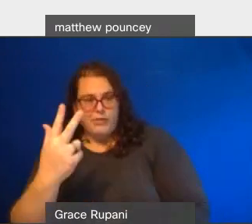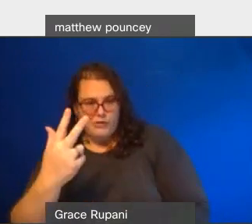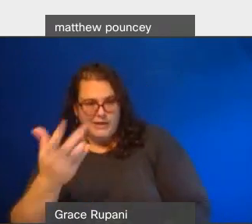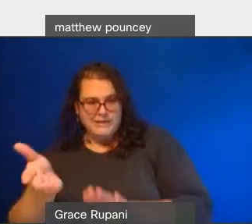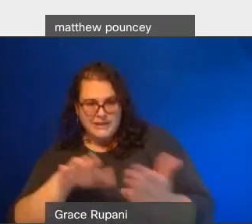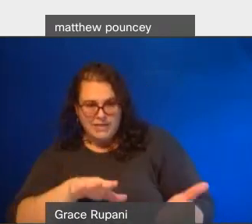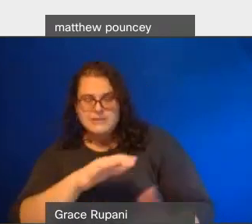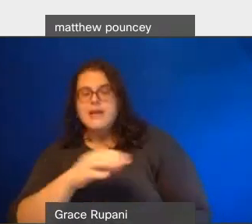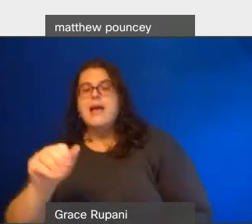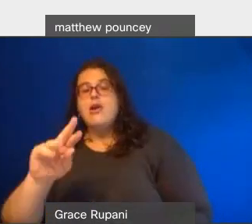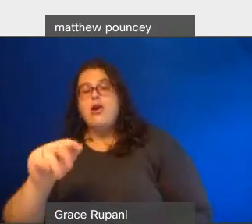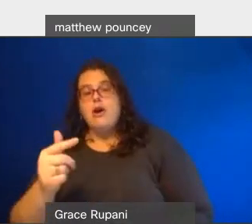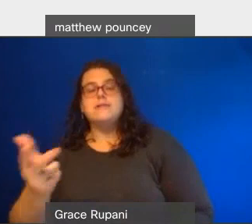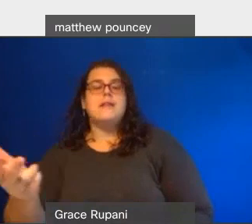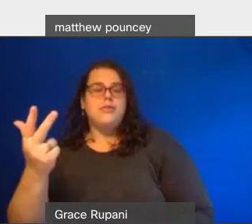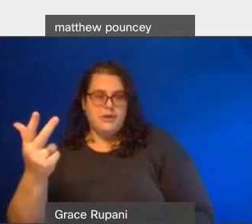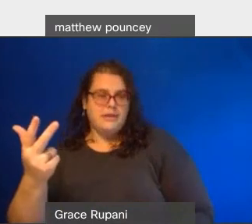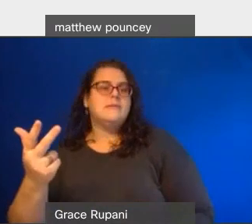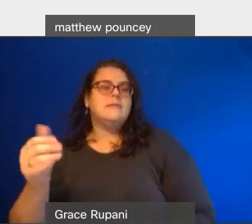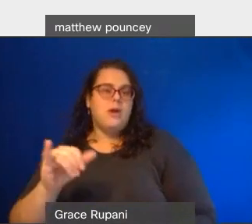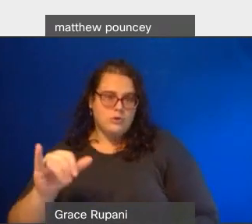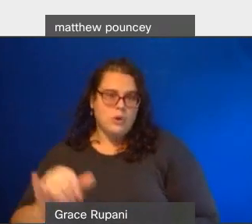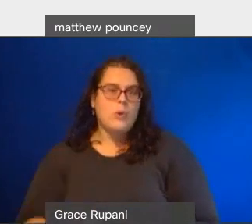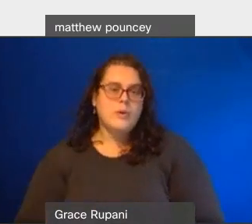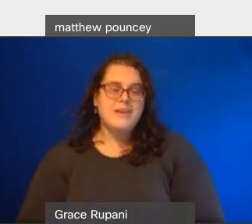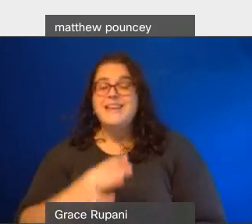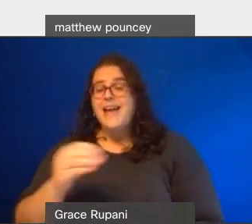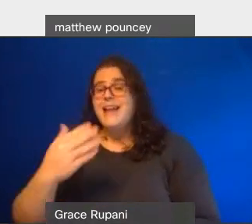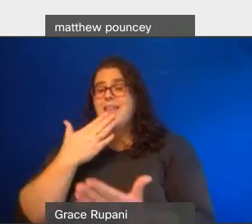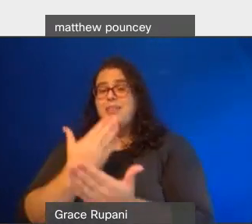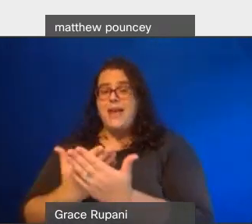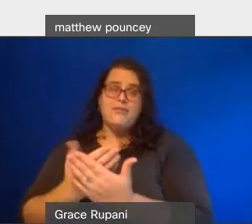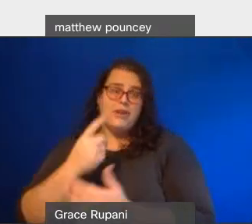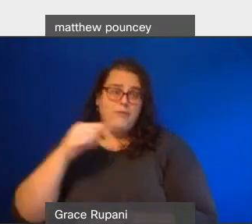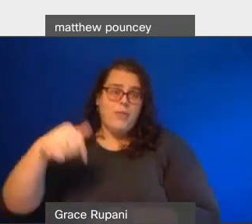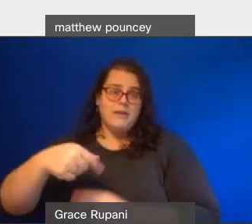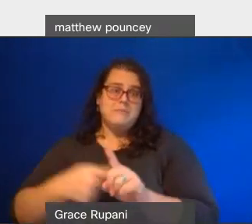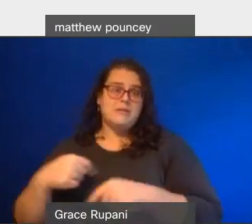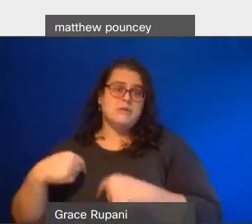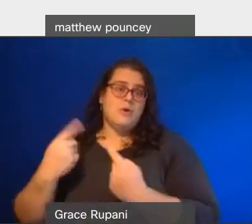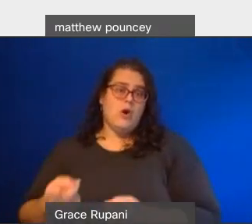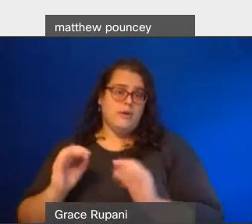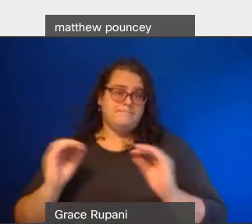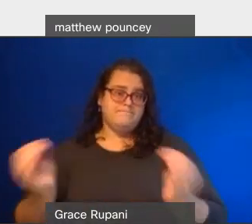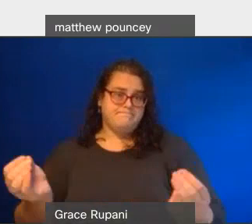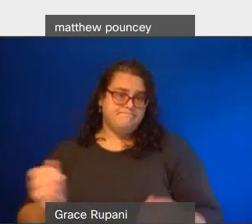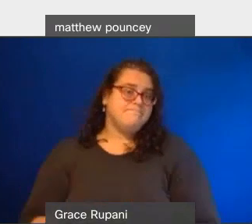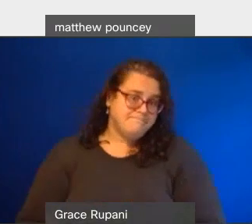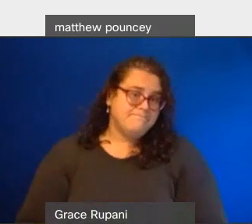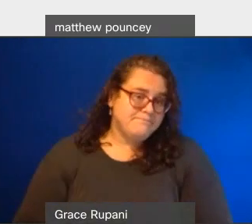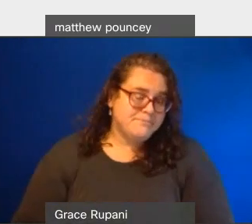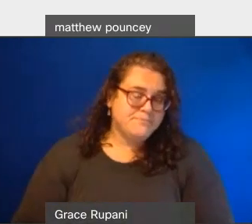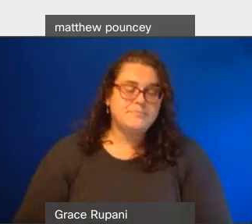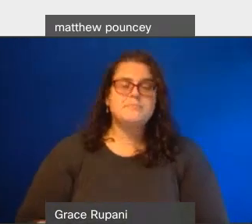had 3. And thankfully, for the month of September, we have not had any. I'm going to move